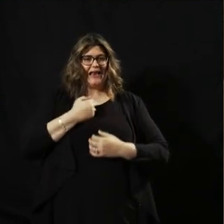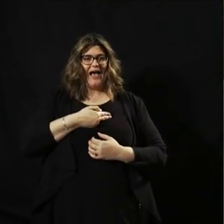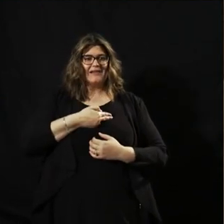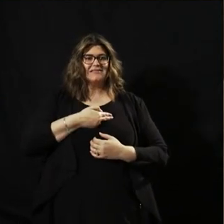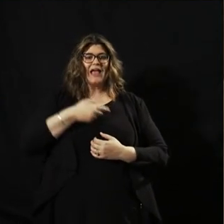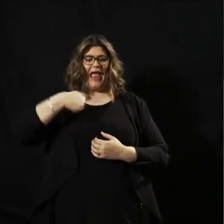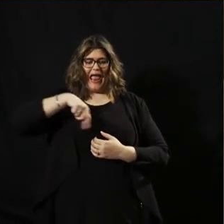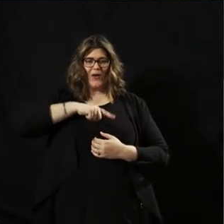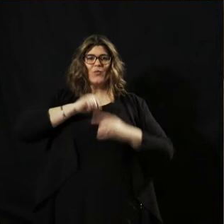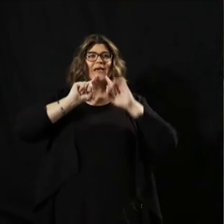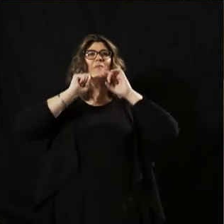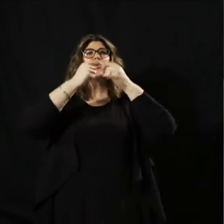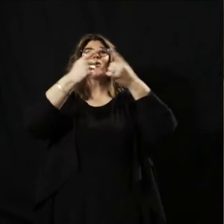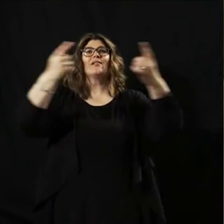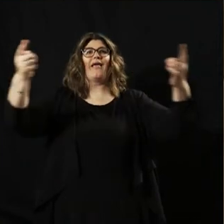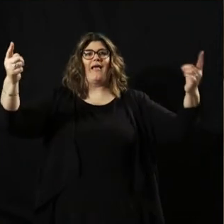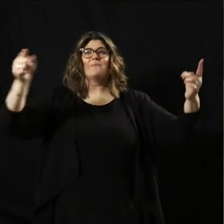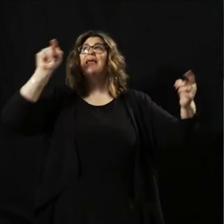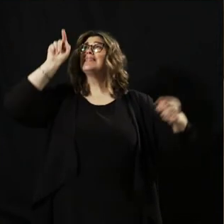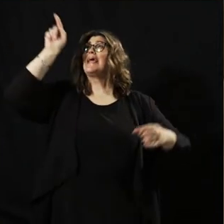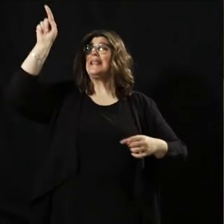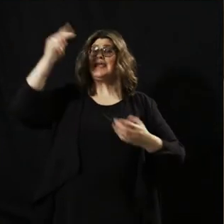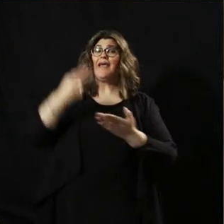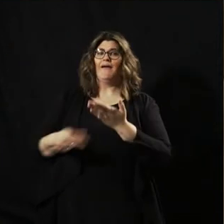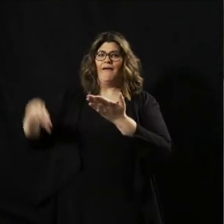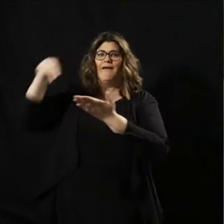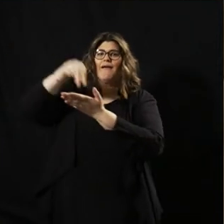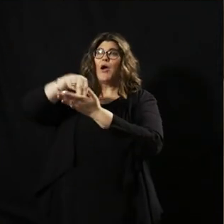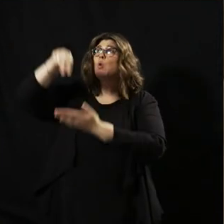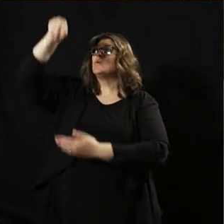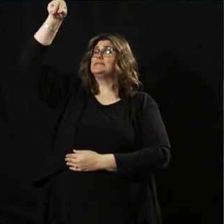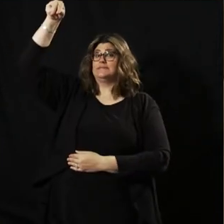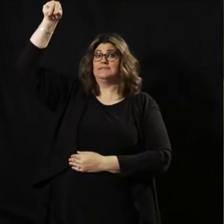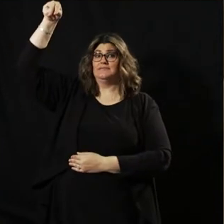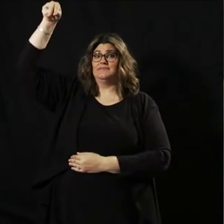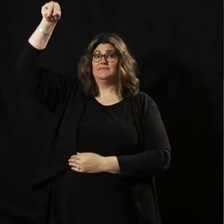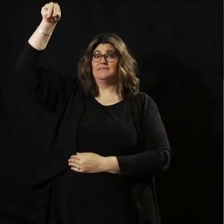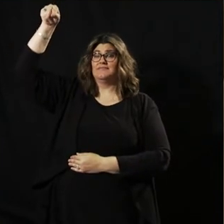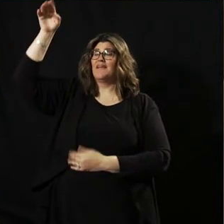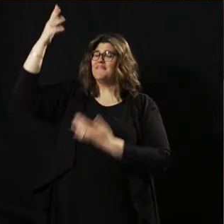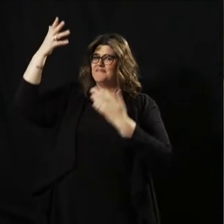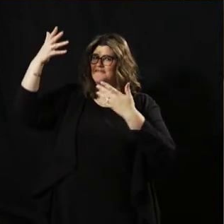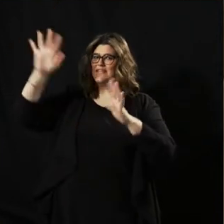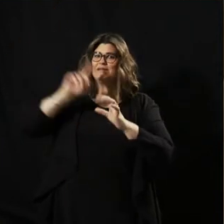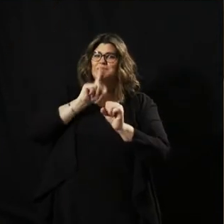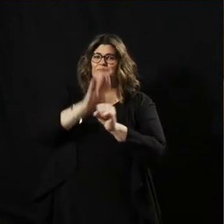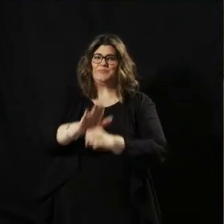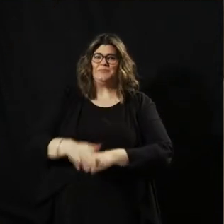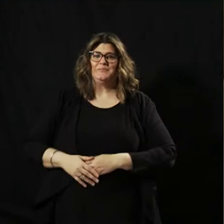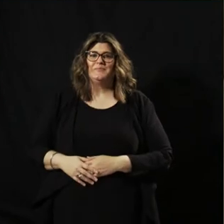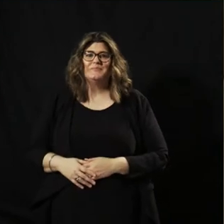by our lives that he has risen as he promised.